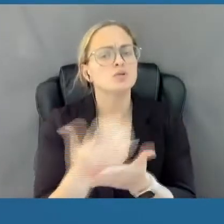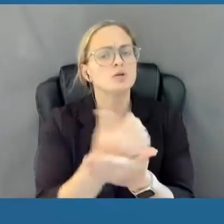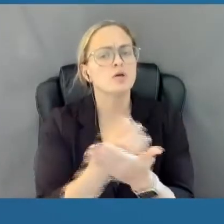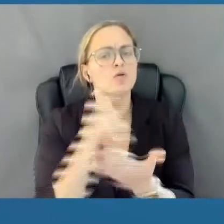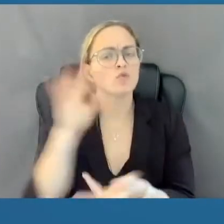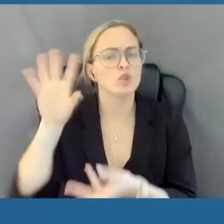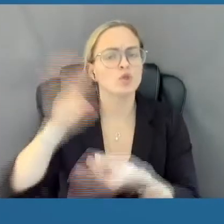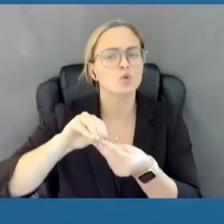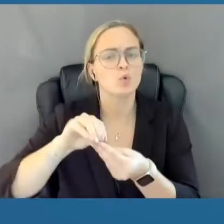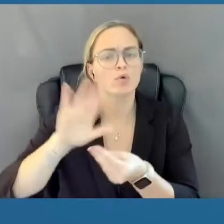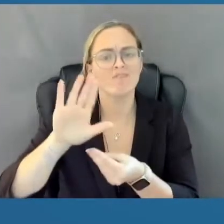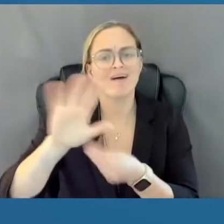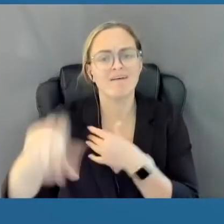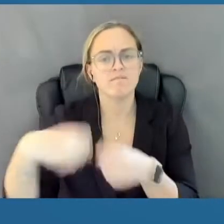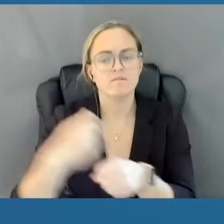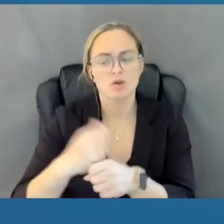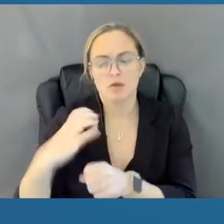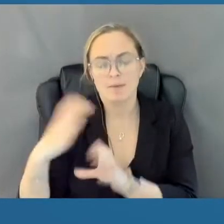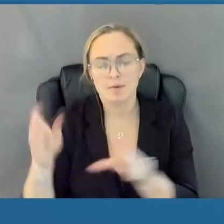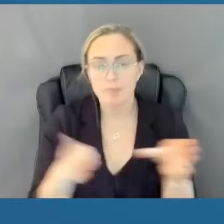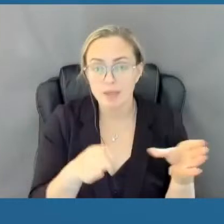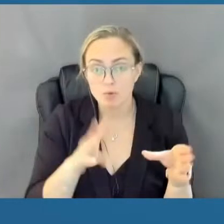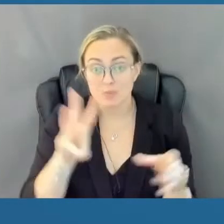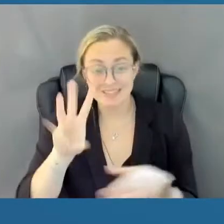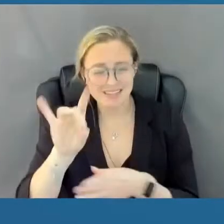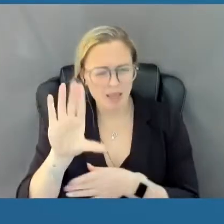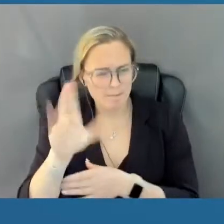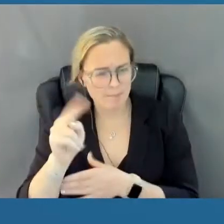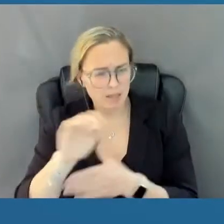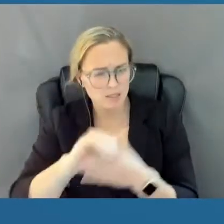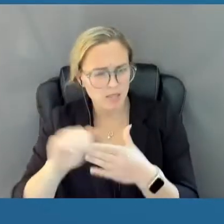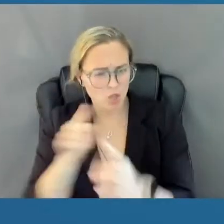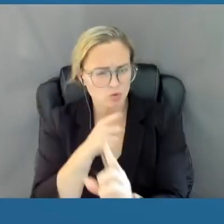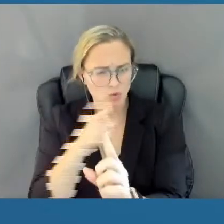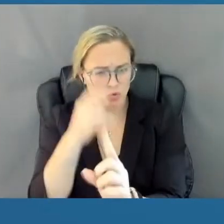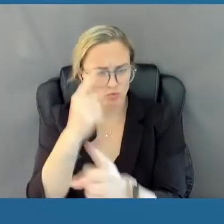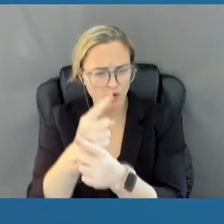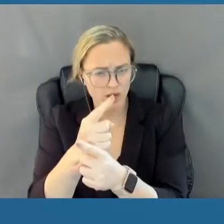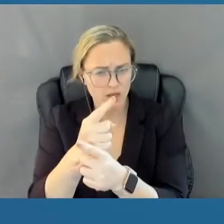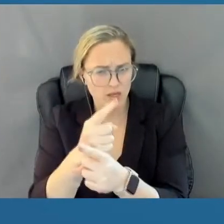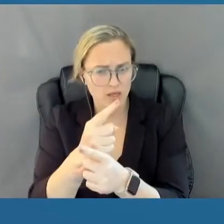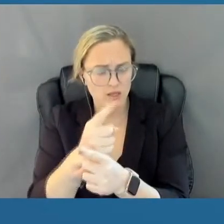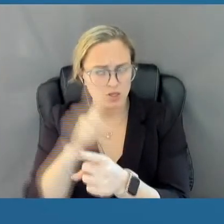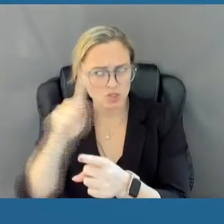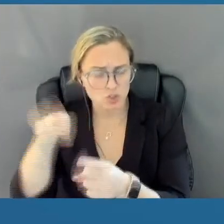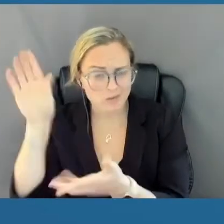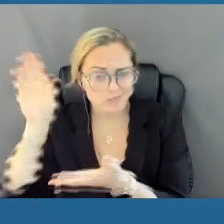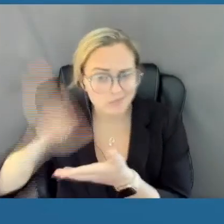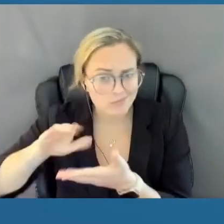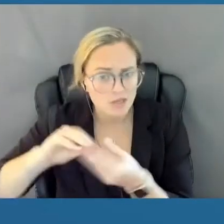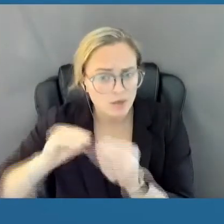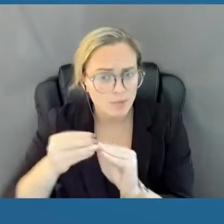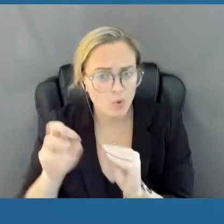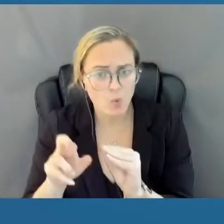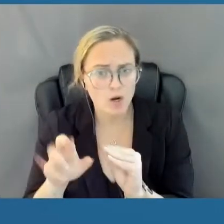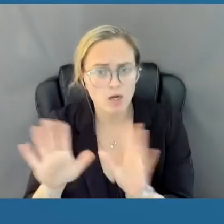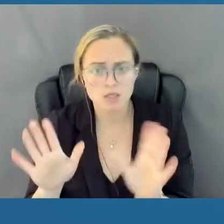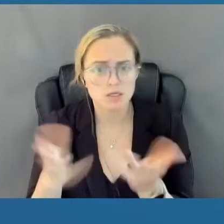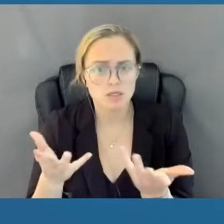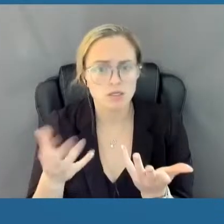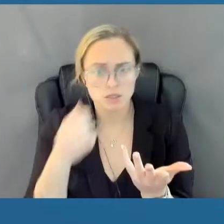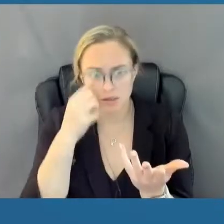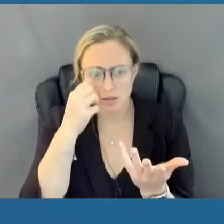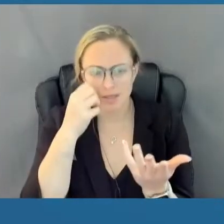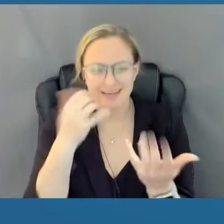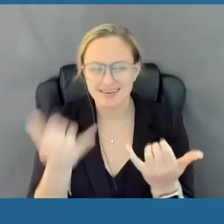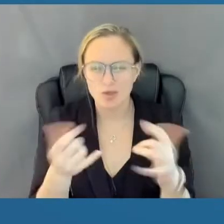5-year capital plan? Because we have to get to the $68 billion, right? Would you prefer the MTA actually slims down that number, or do we kind of have a weird gap now